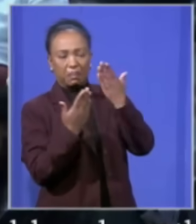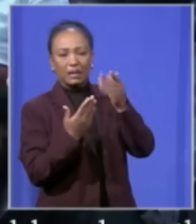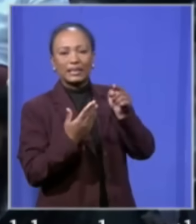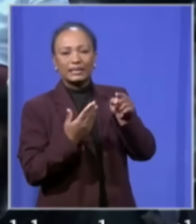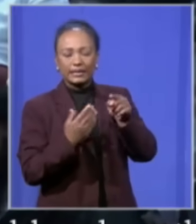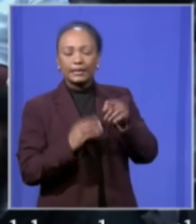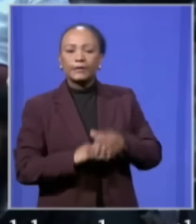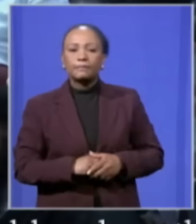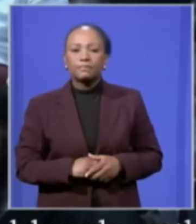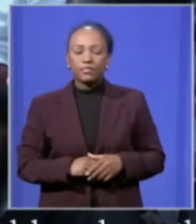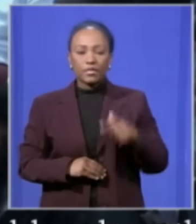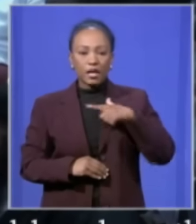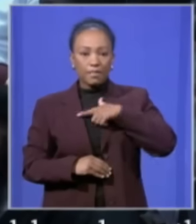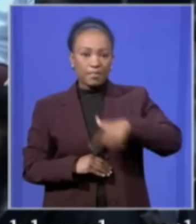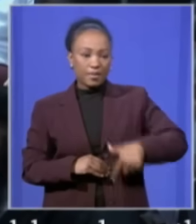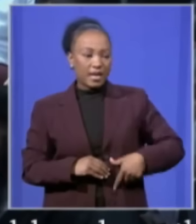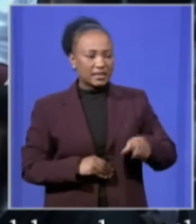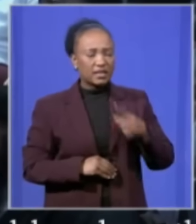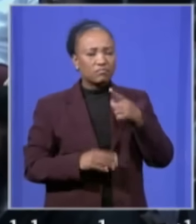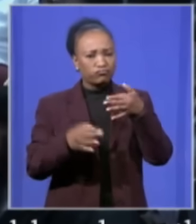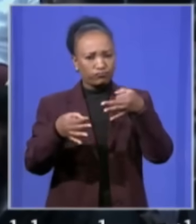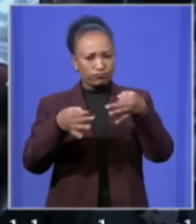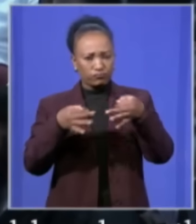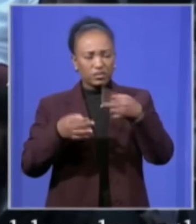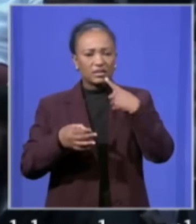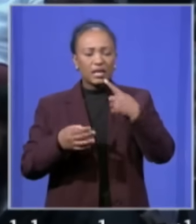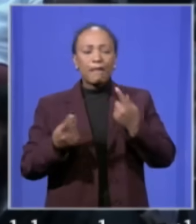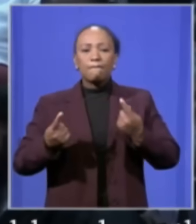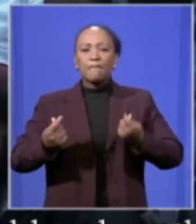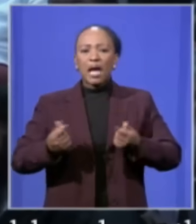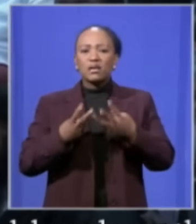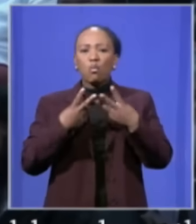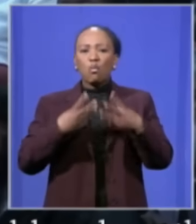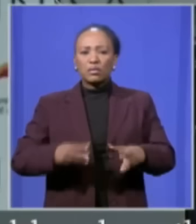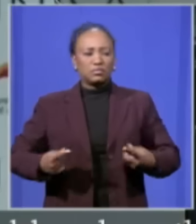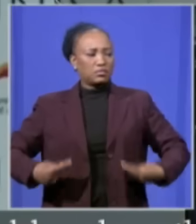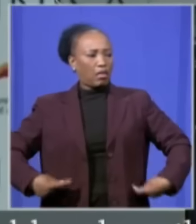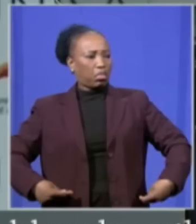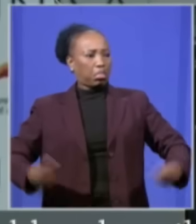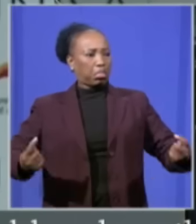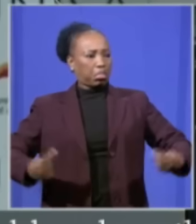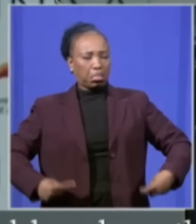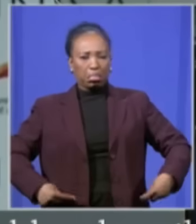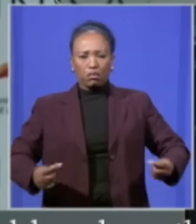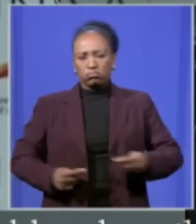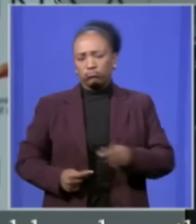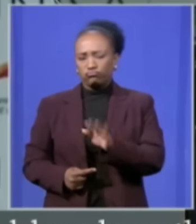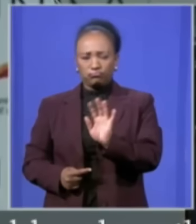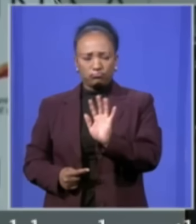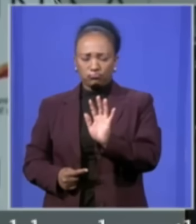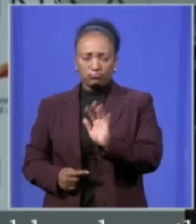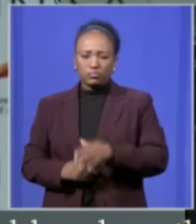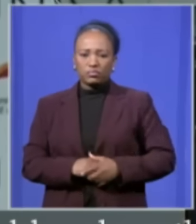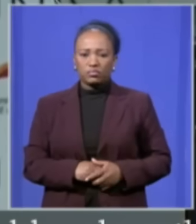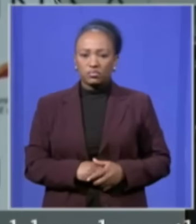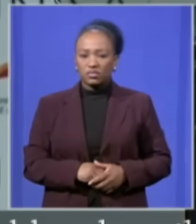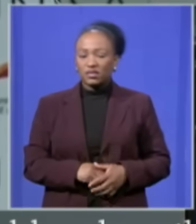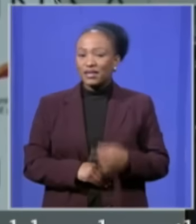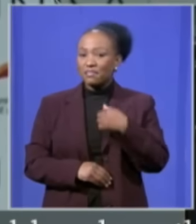gore a go mašeleng ao a yago go šomišwa bošaedi bjalo ka ge bontši bo dumela bjalo. I shall not allow